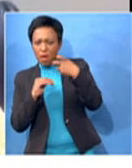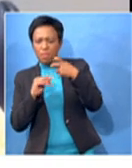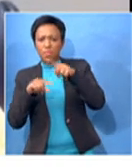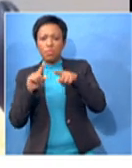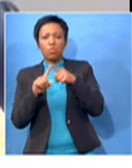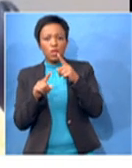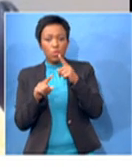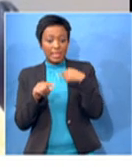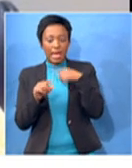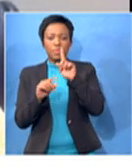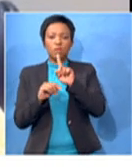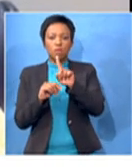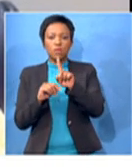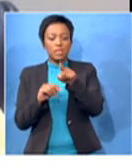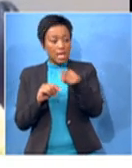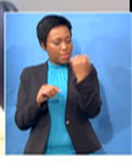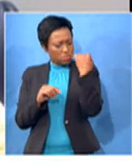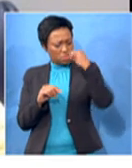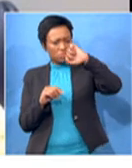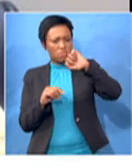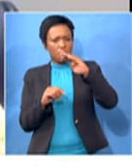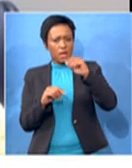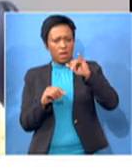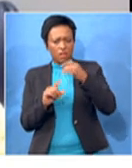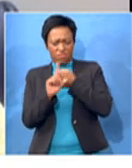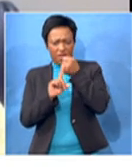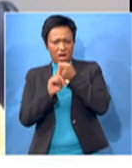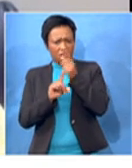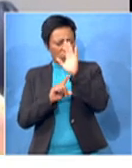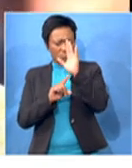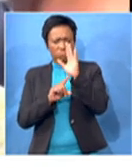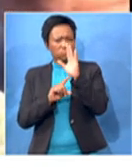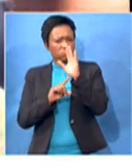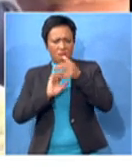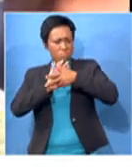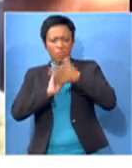bail and fight for that bail not to be granted. And